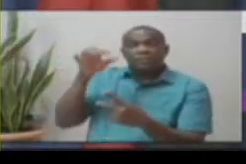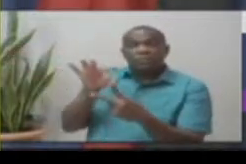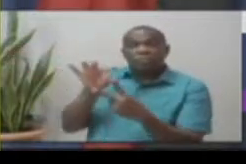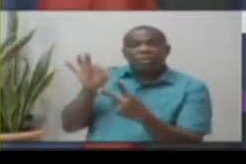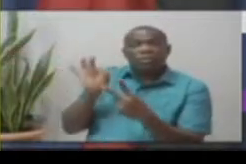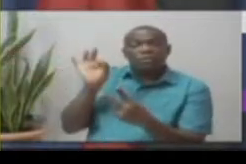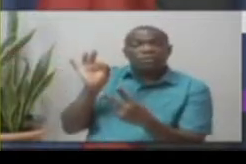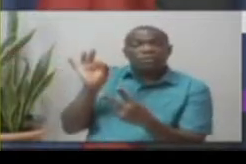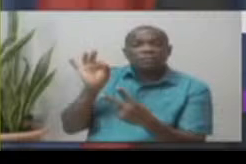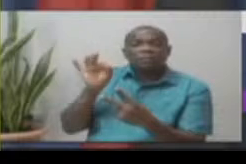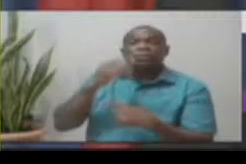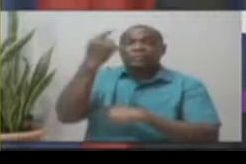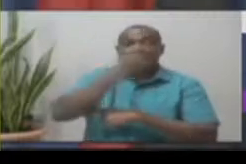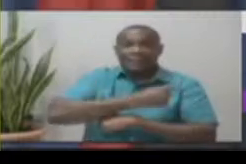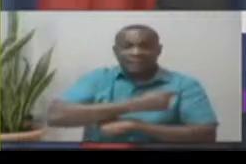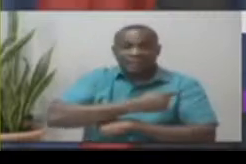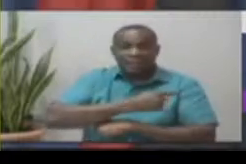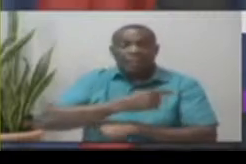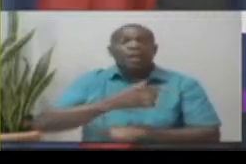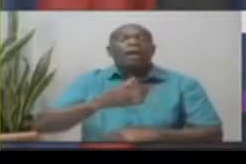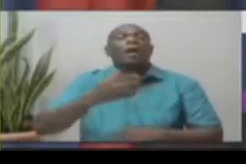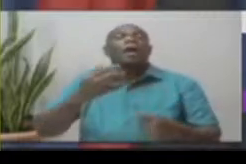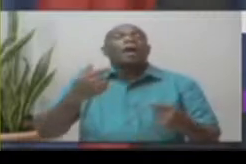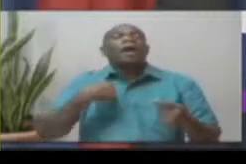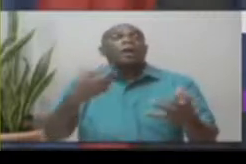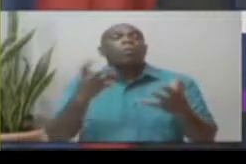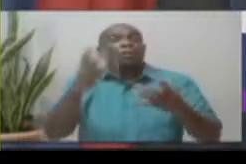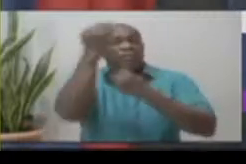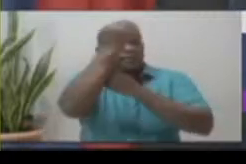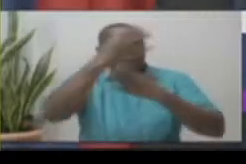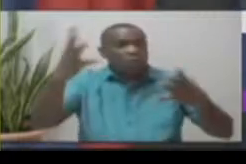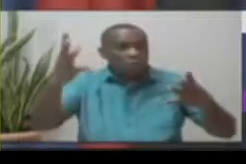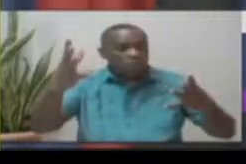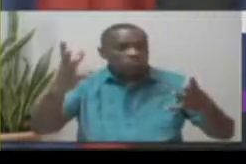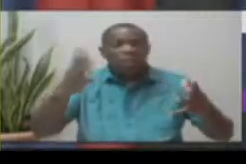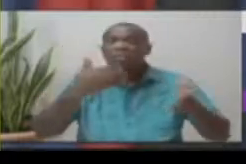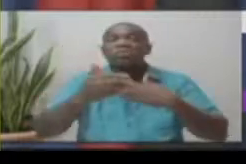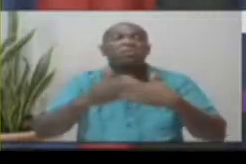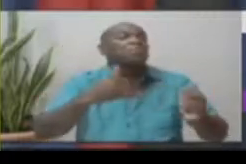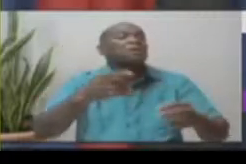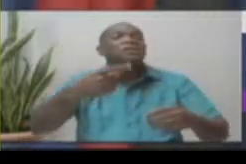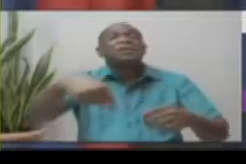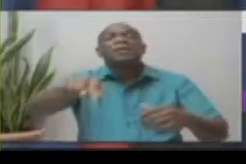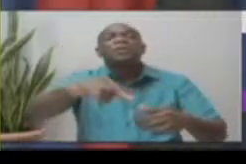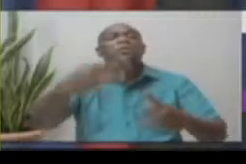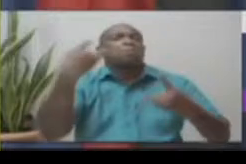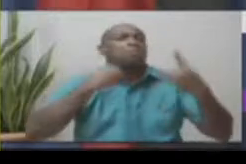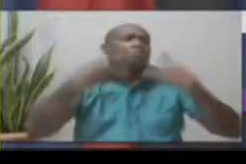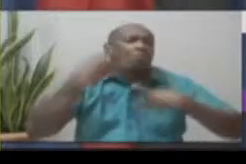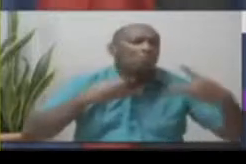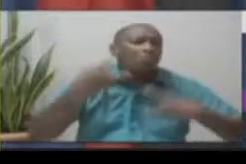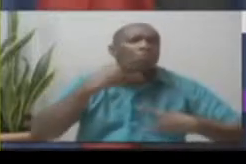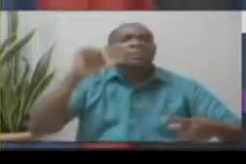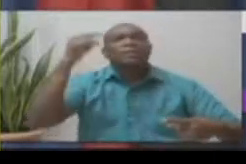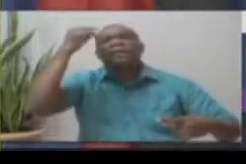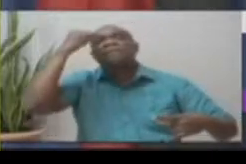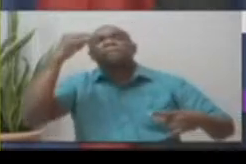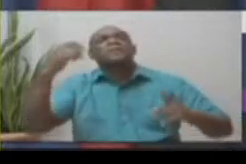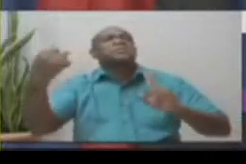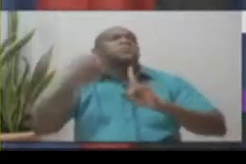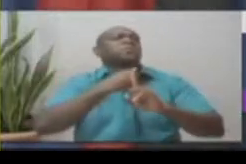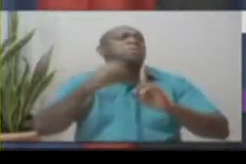declare that notwithstanding all the abuse and the misinformation and the misunderstanding, the government of Trinidad and Tobago